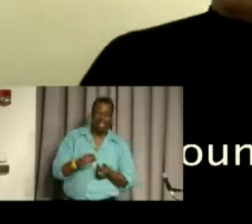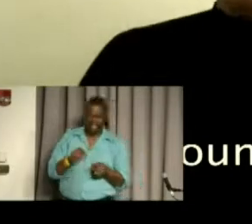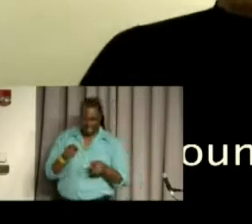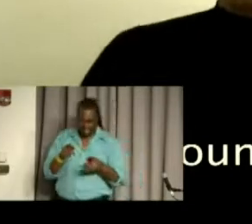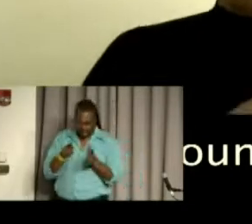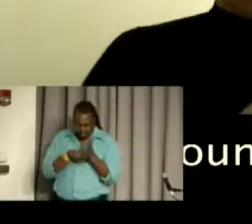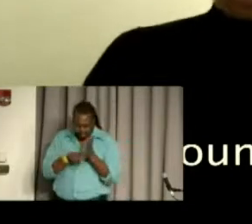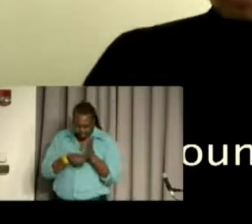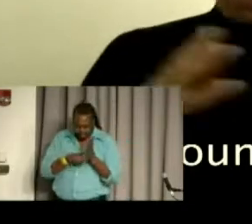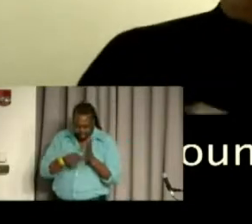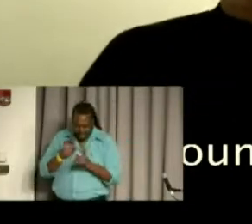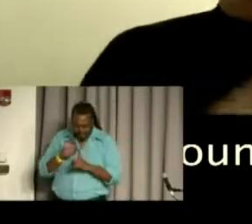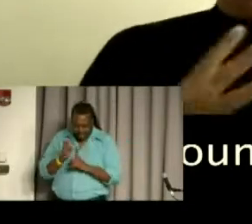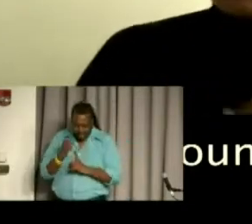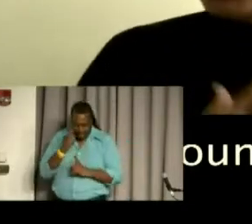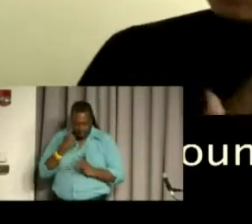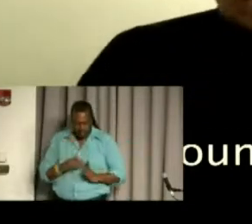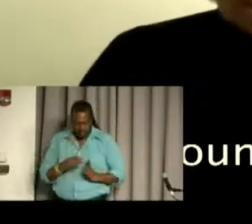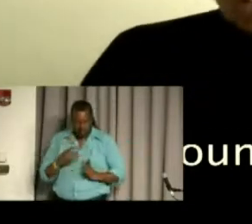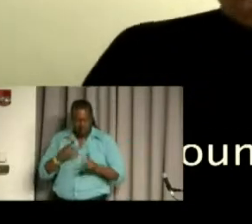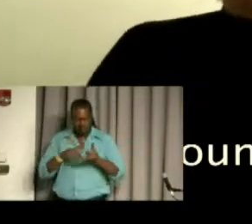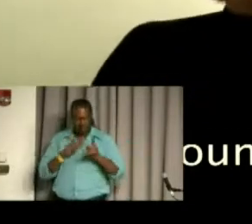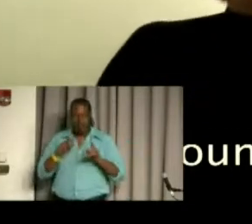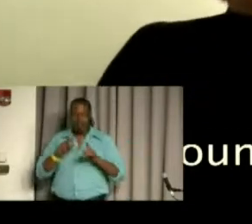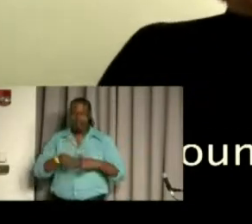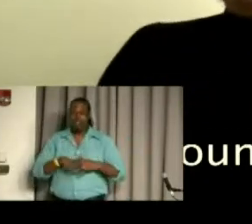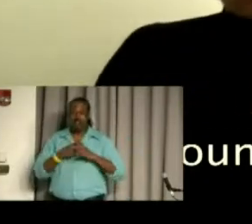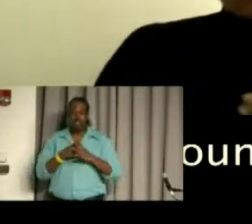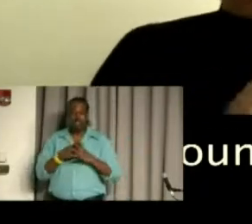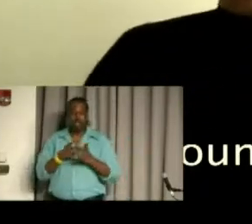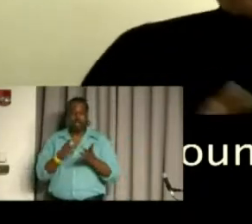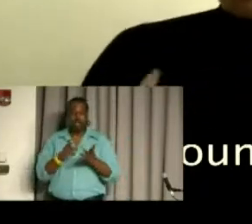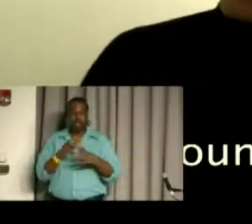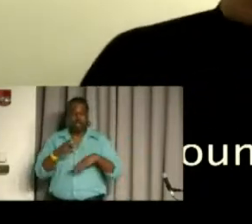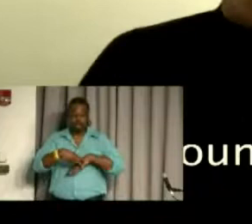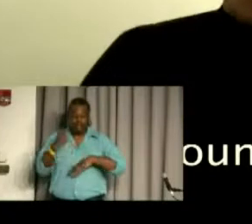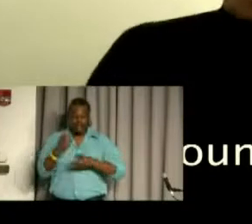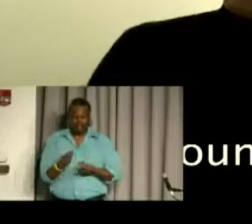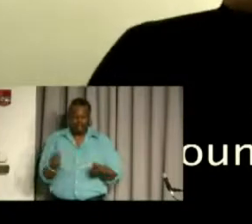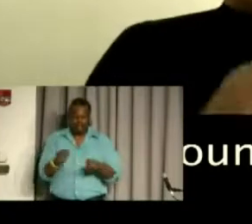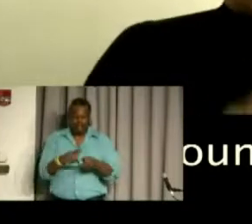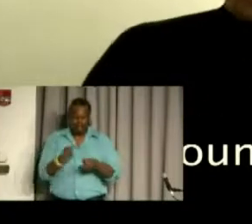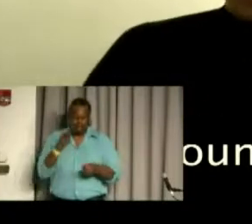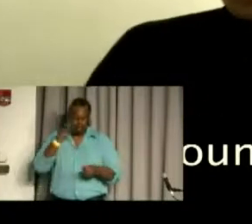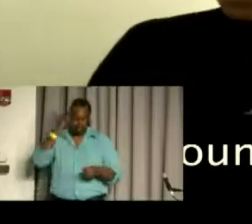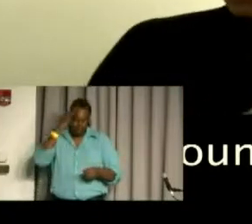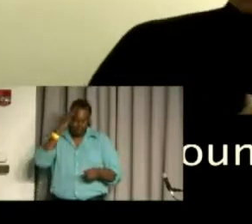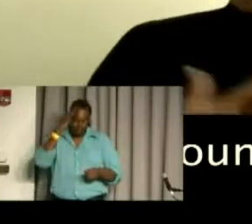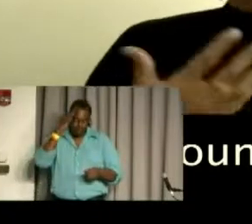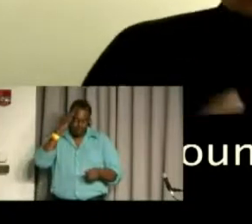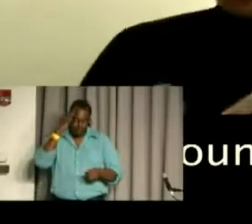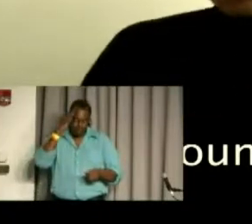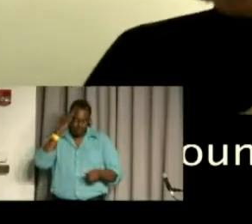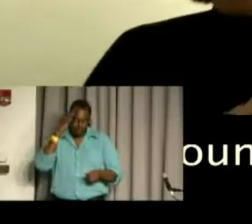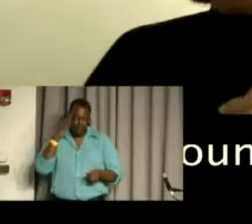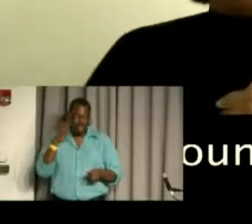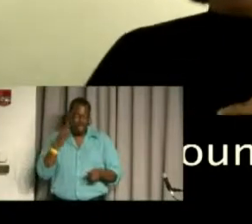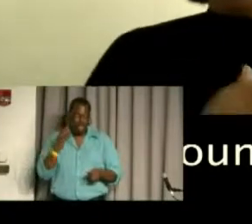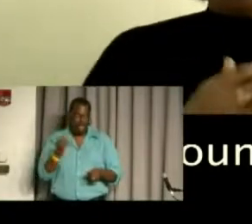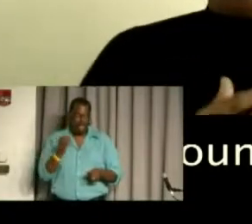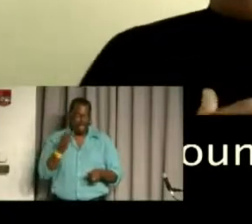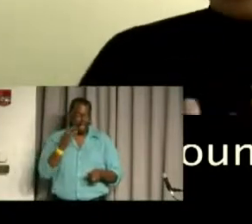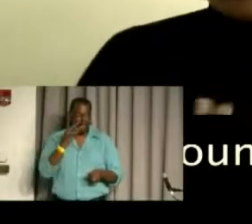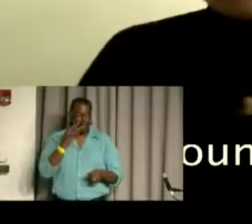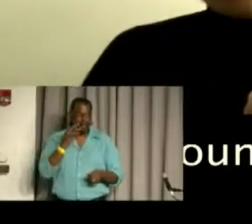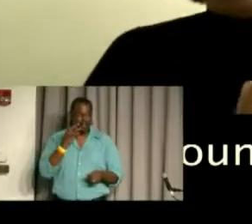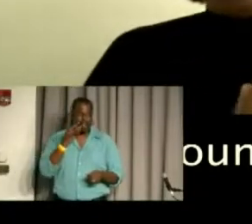environmental racism from the original dispossession of Indigenous people of their land. The Indigenous people like the